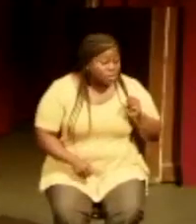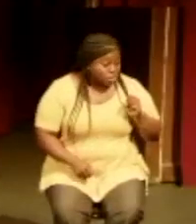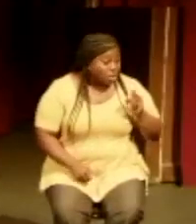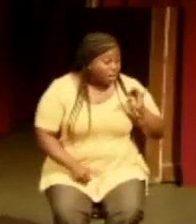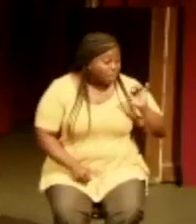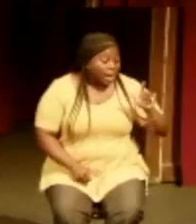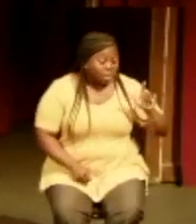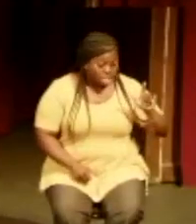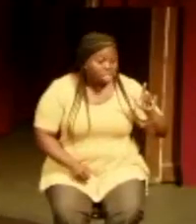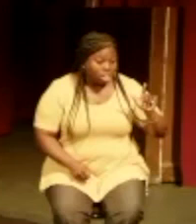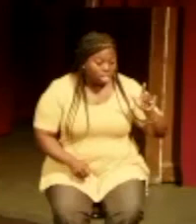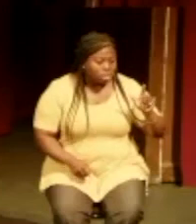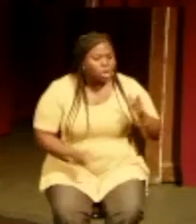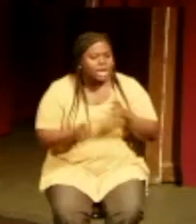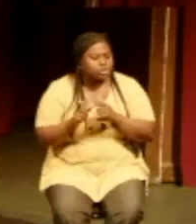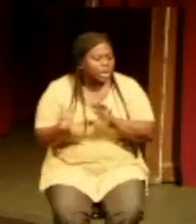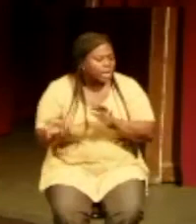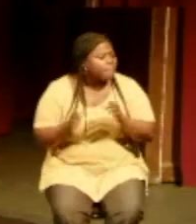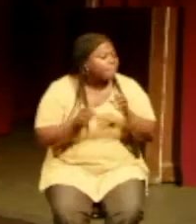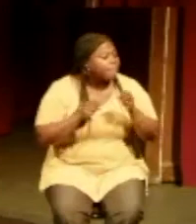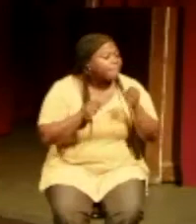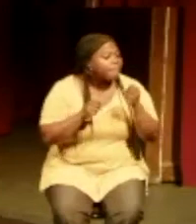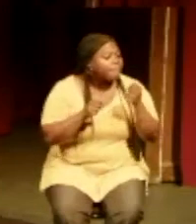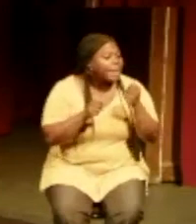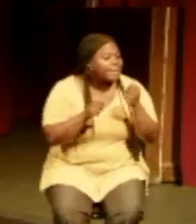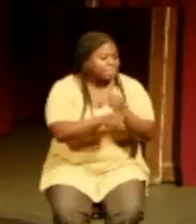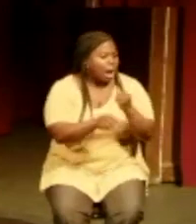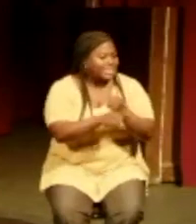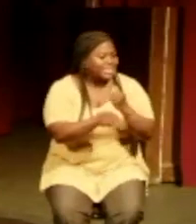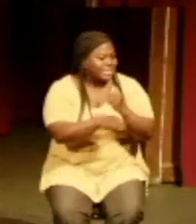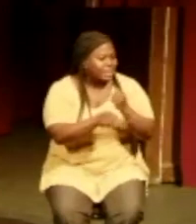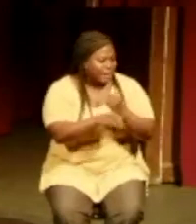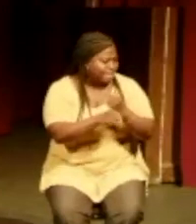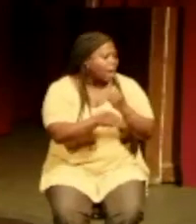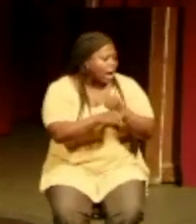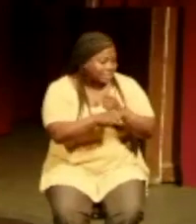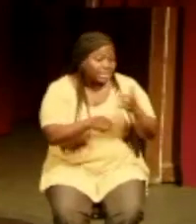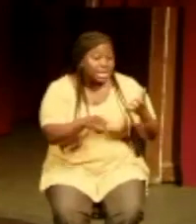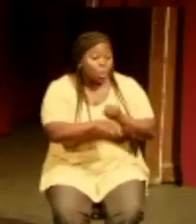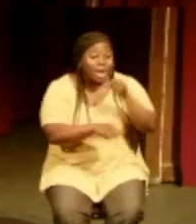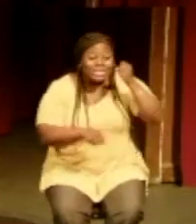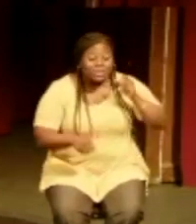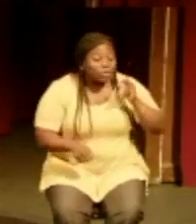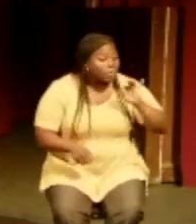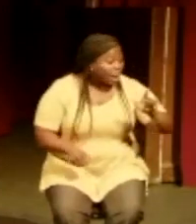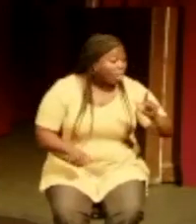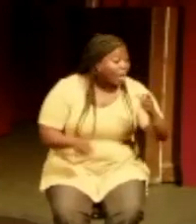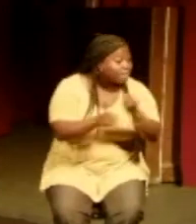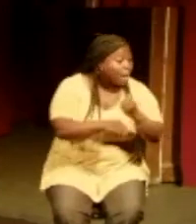boxing. He's from Tulare. His name's Richard Torres. He goes by Kiki. And